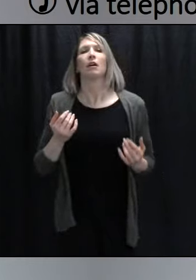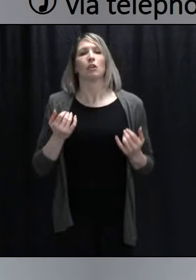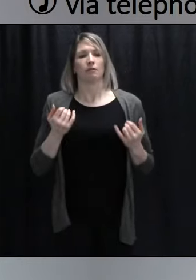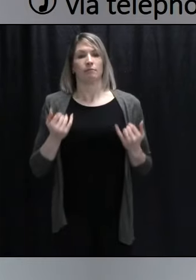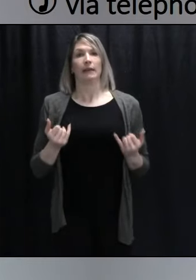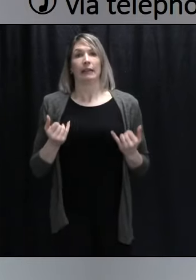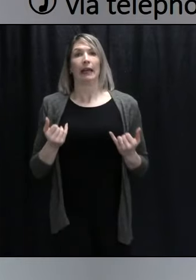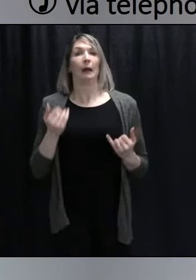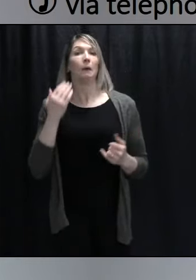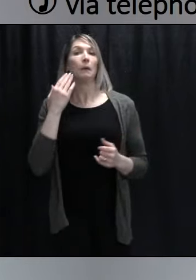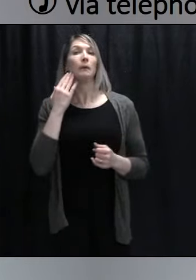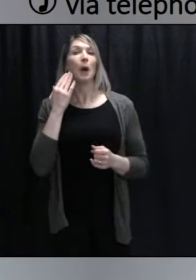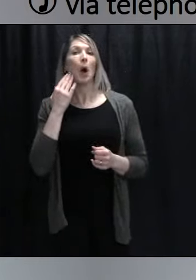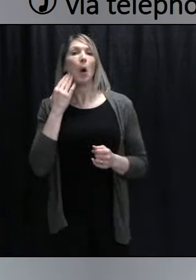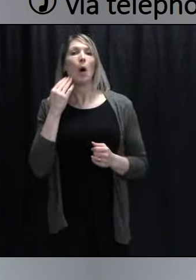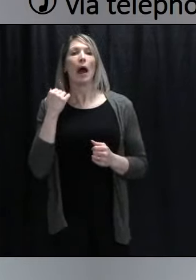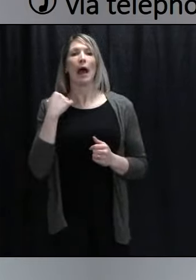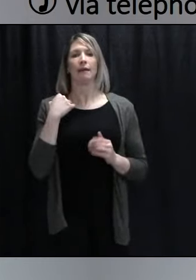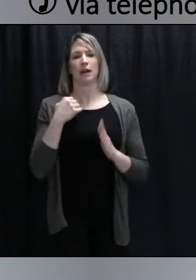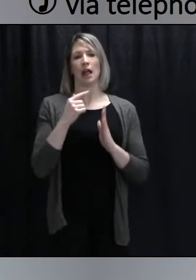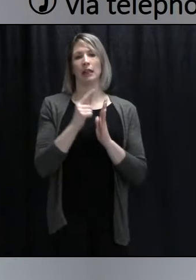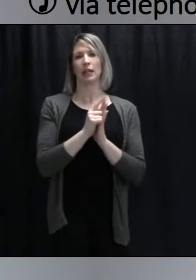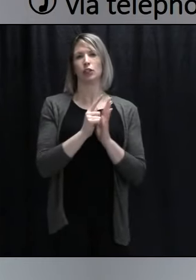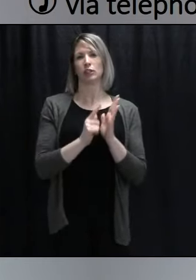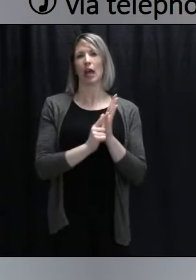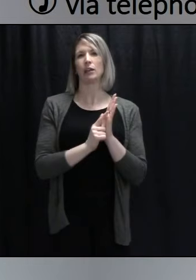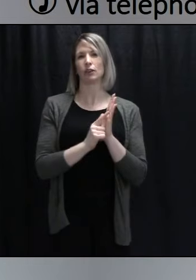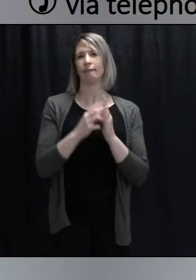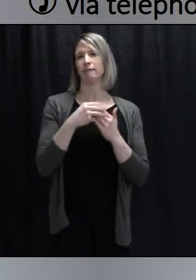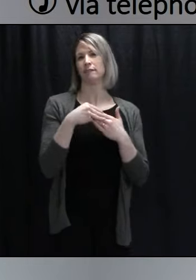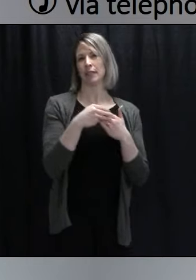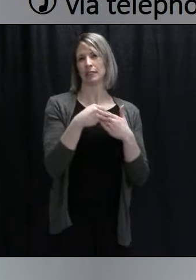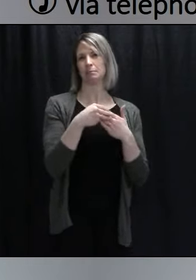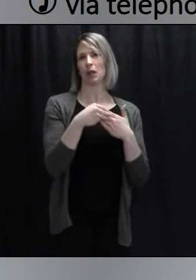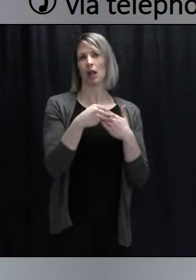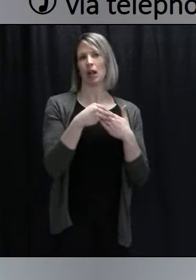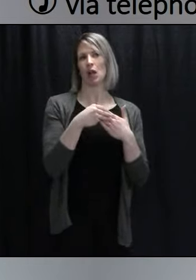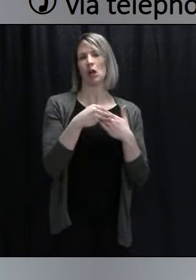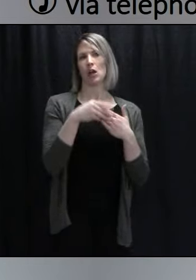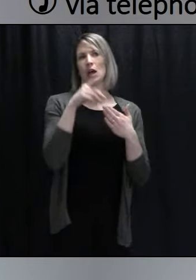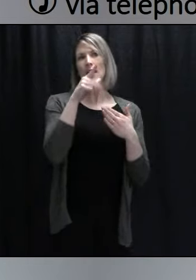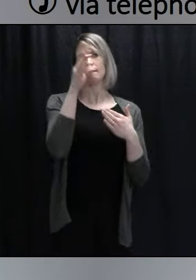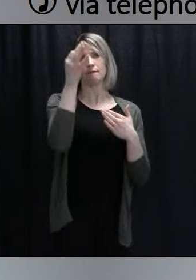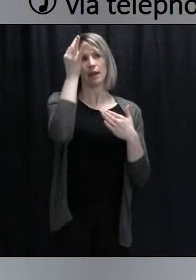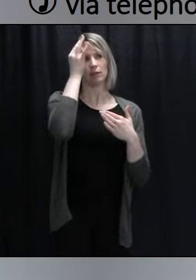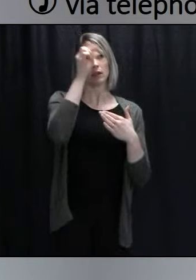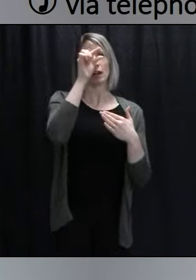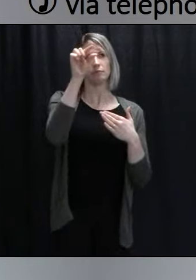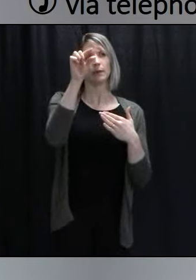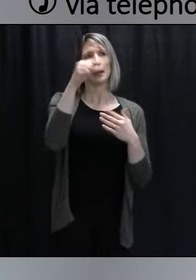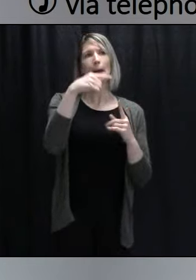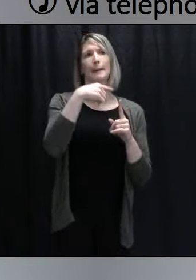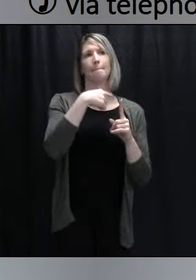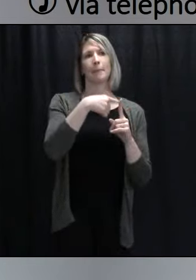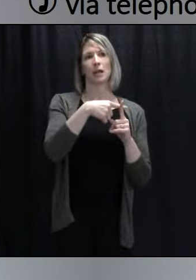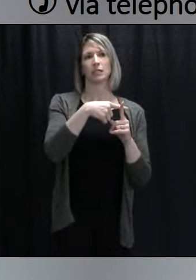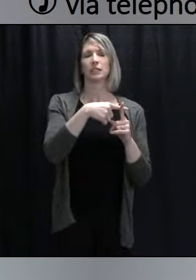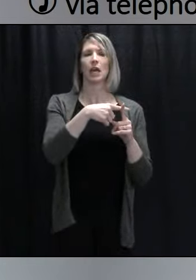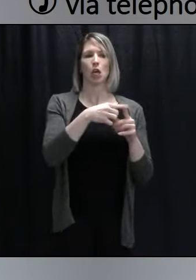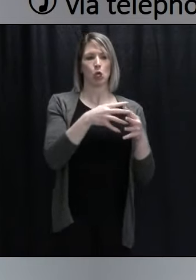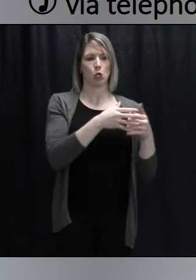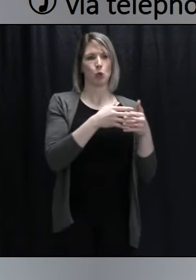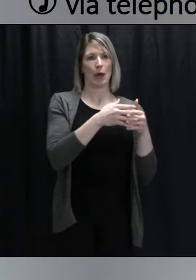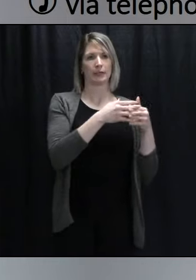is legislative ability for the President of the United States through a thing called the Defense Procurement Act